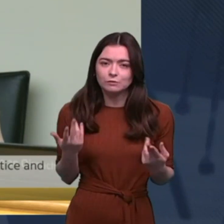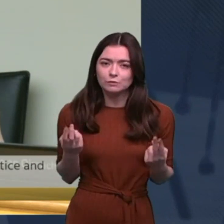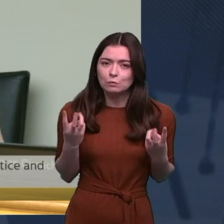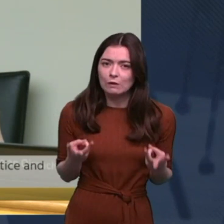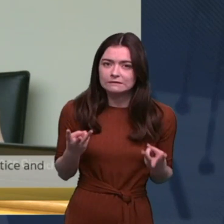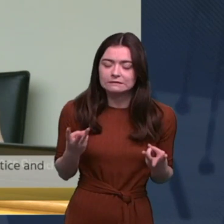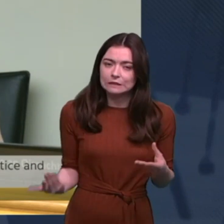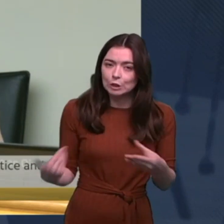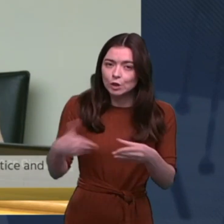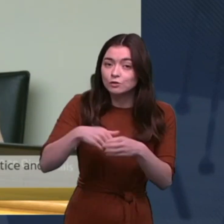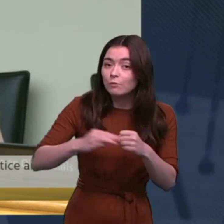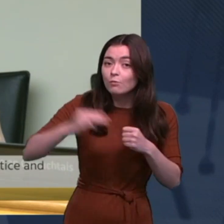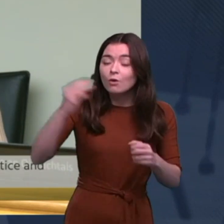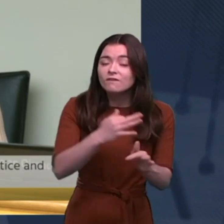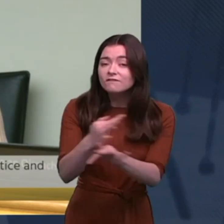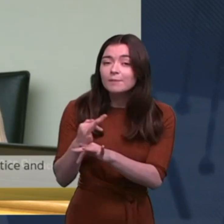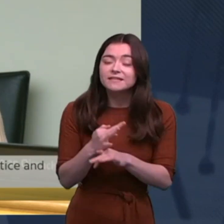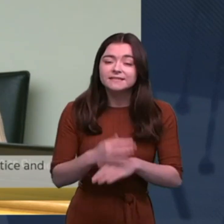to more families.